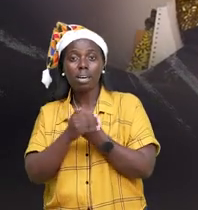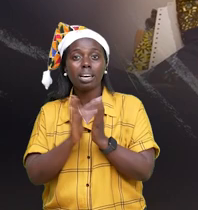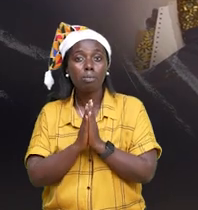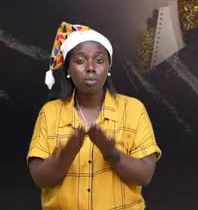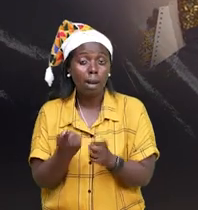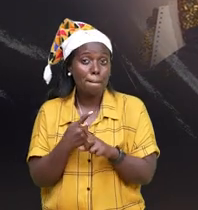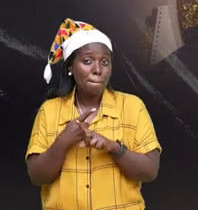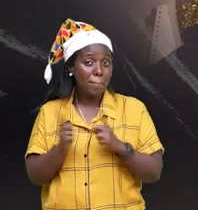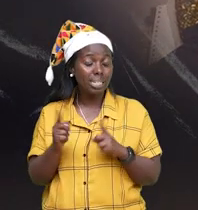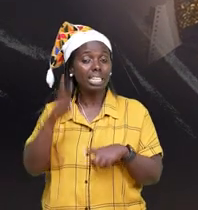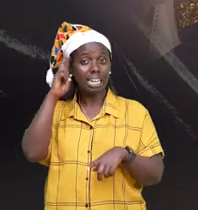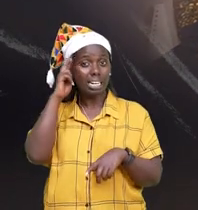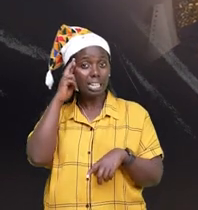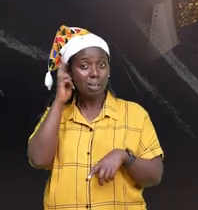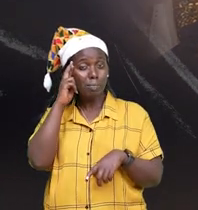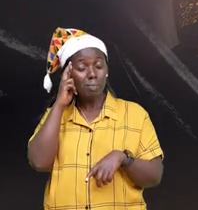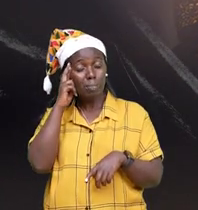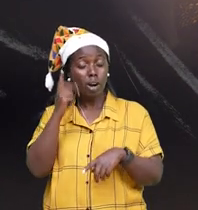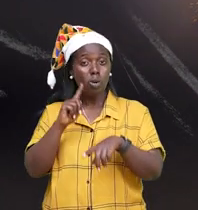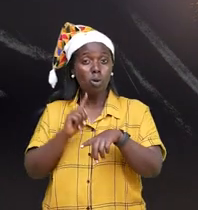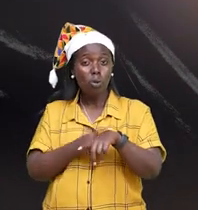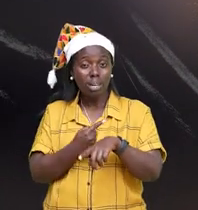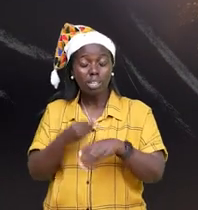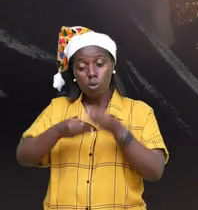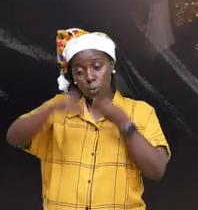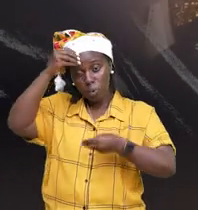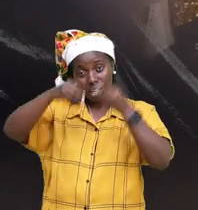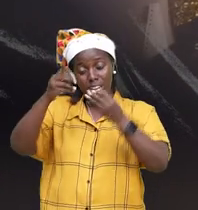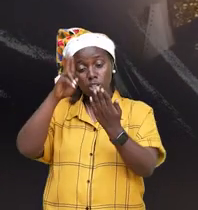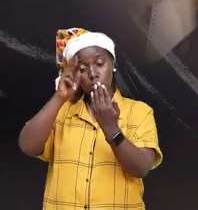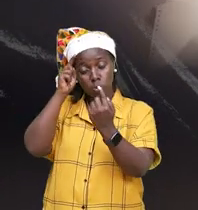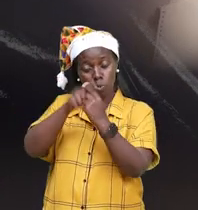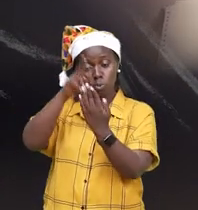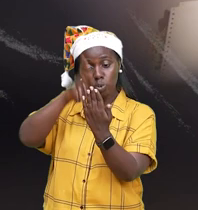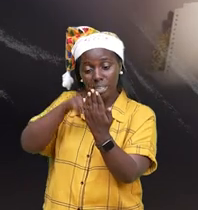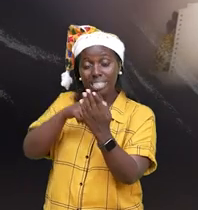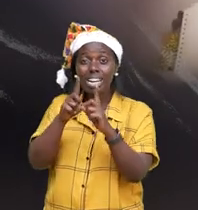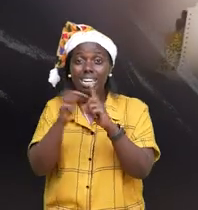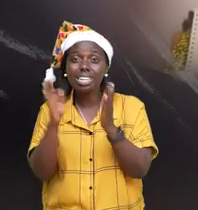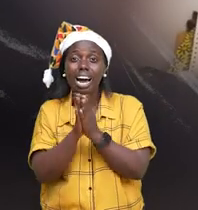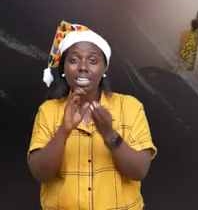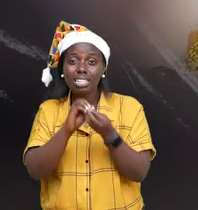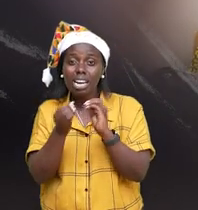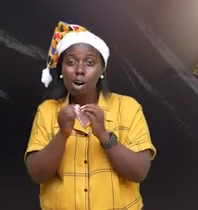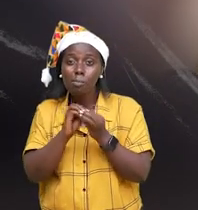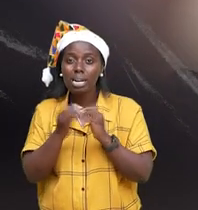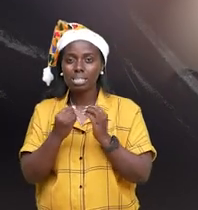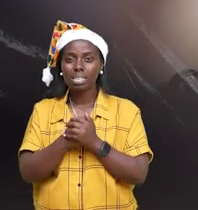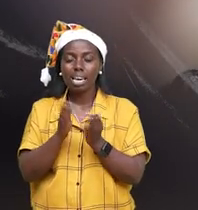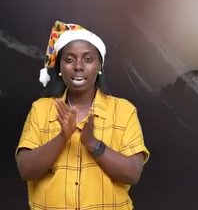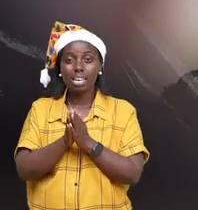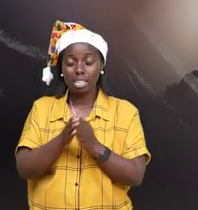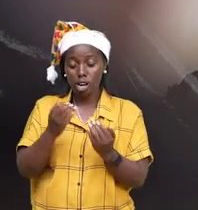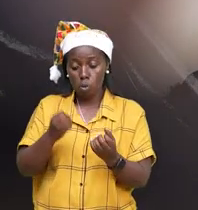book. But remember that when we are young, we learn to read letters and numbers.